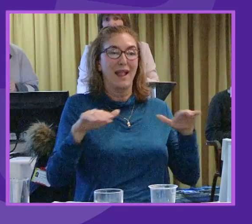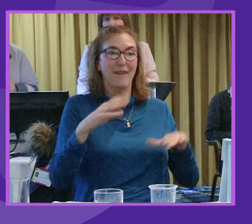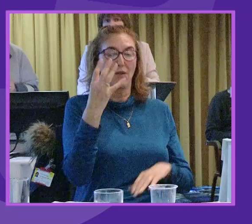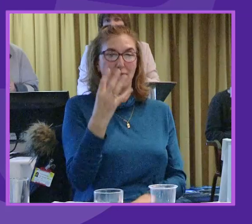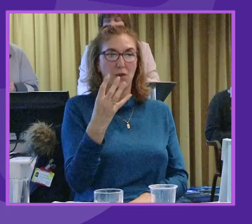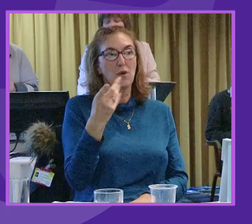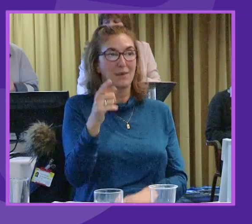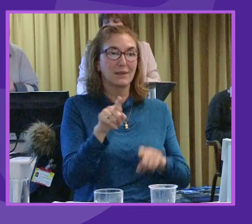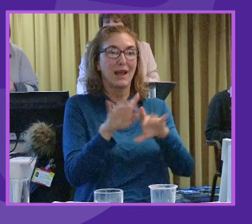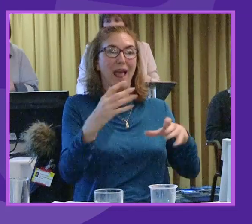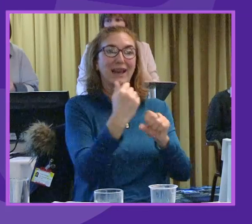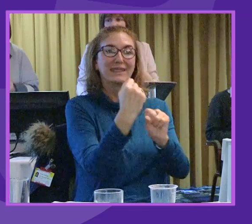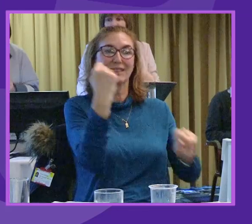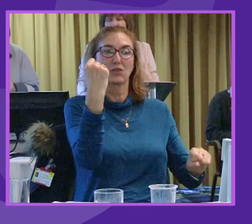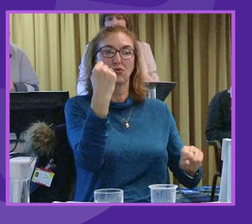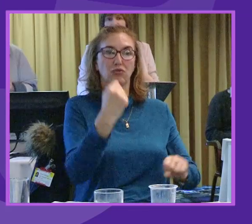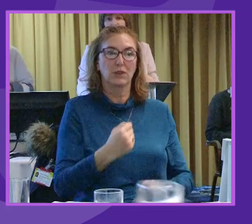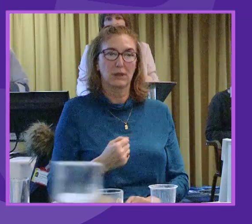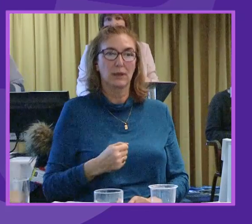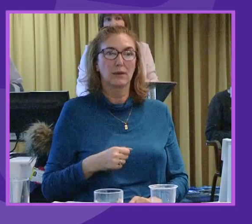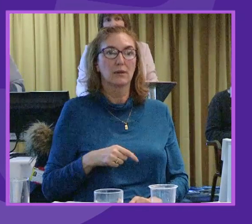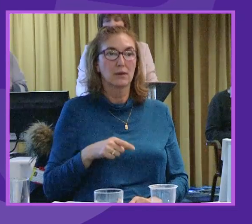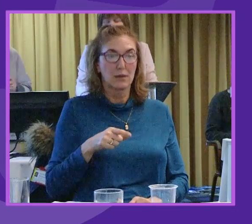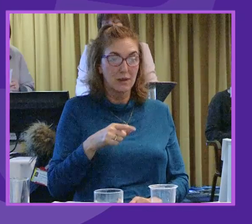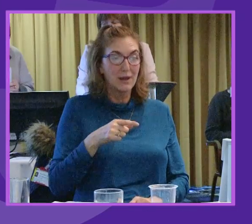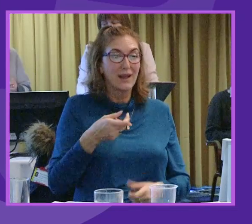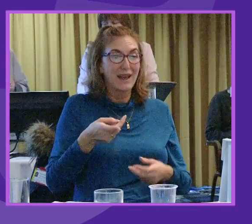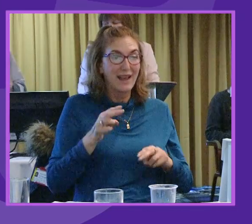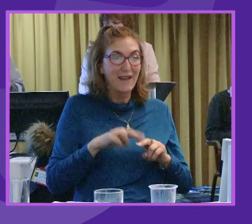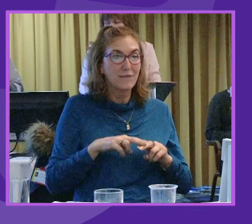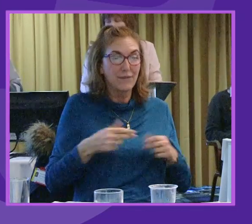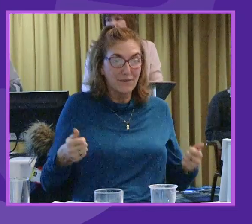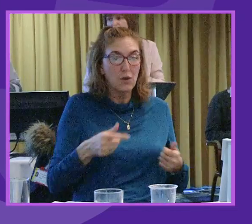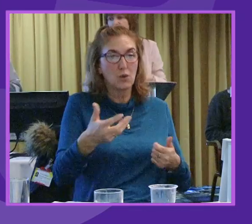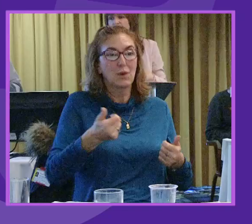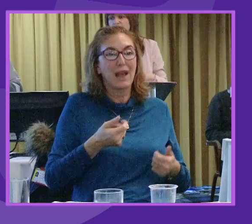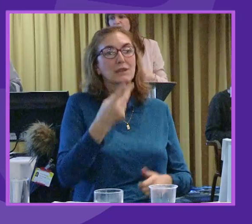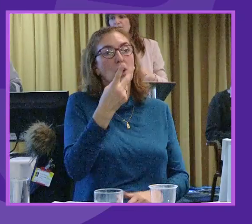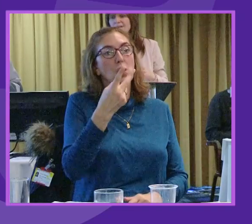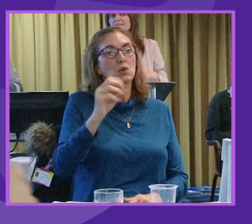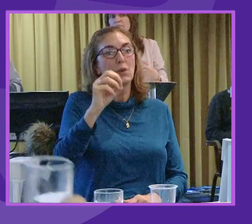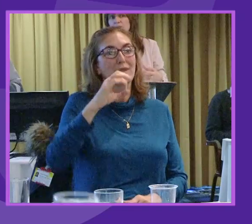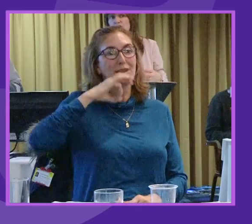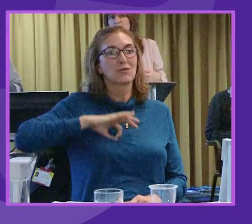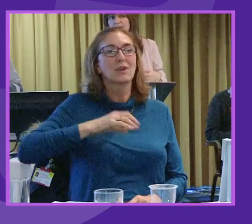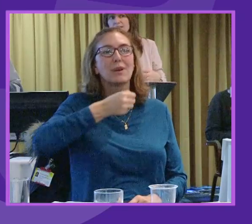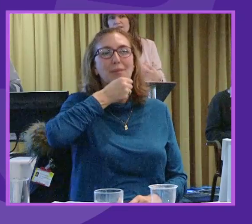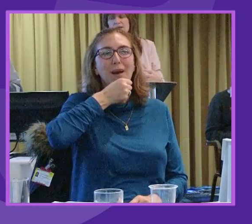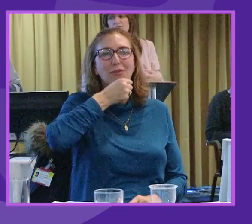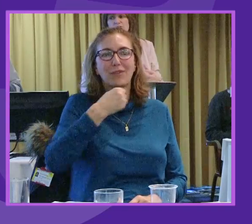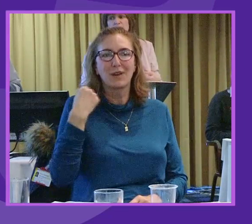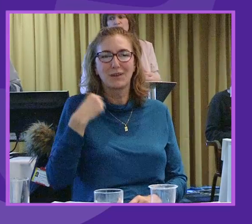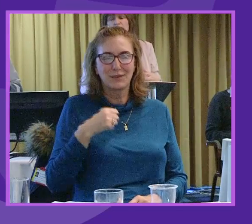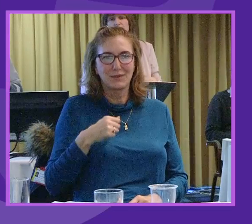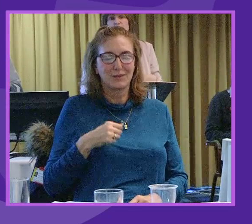is at level 4, so it's at degree level, and people gain 20 credits. But it's